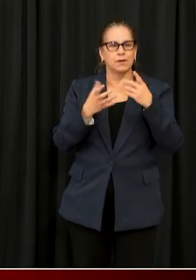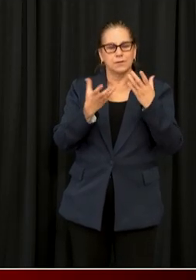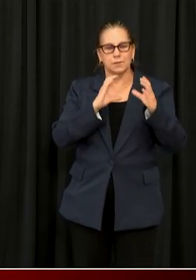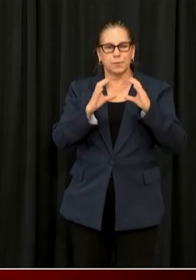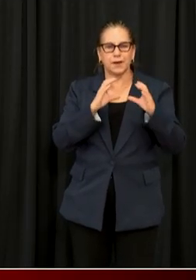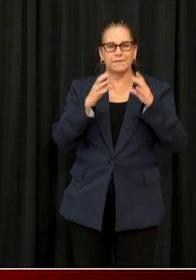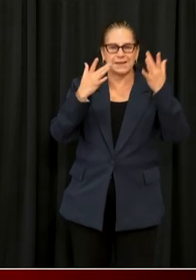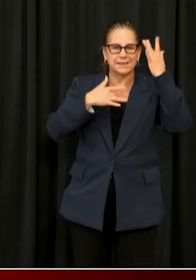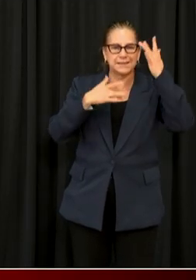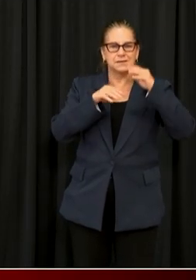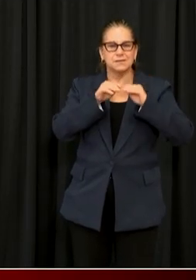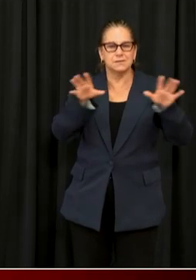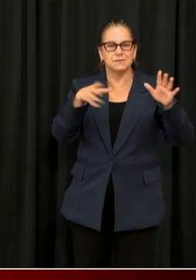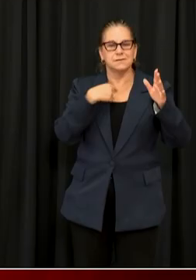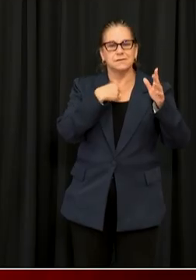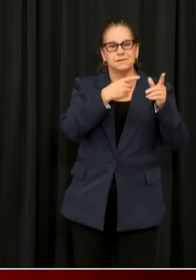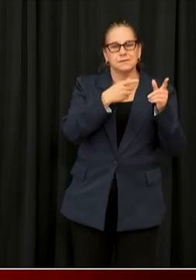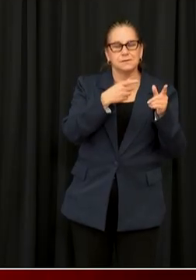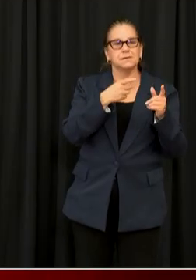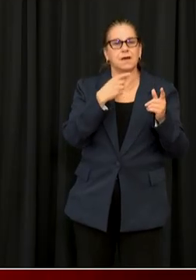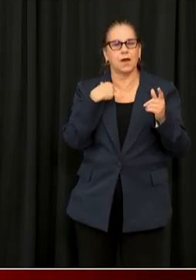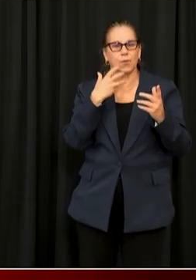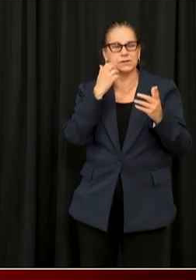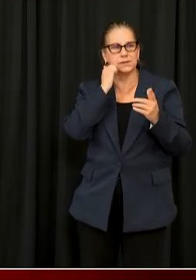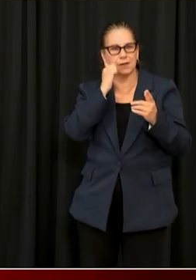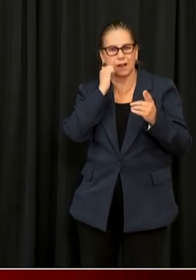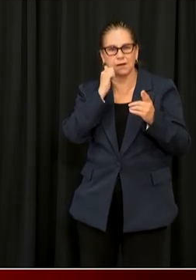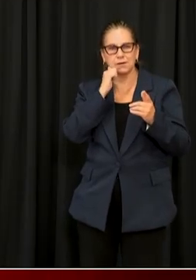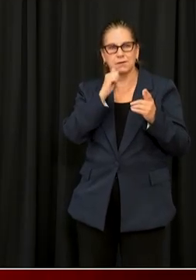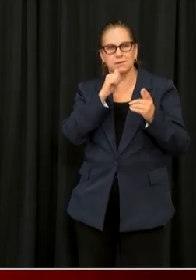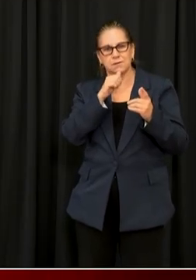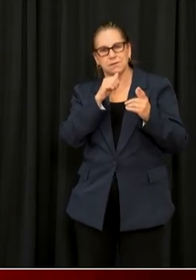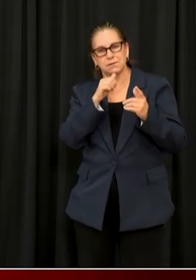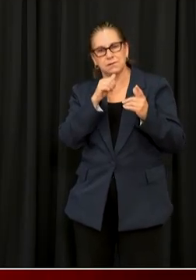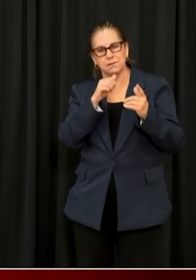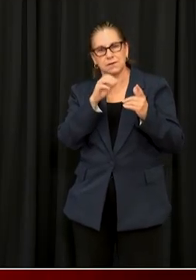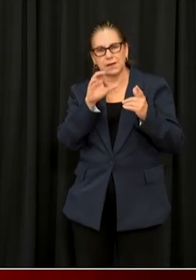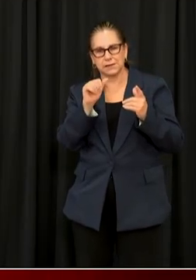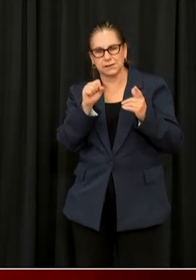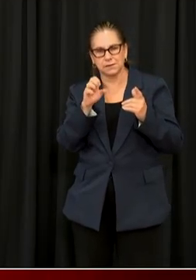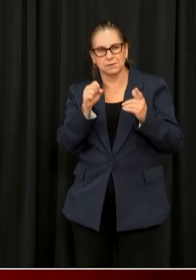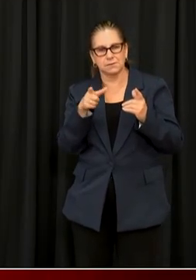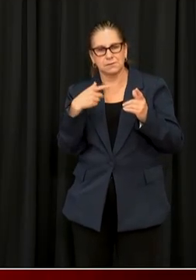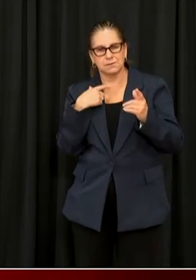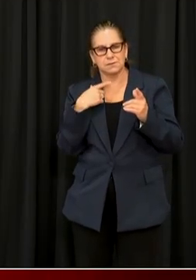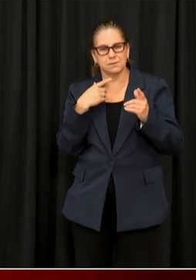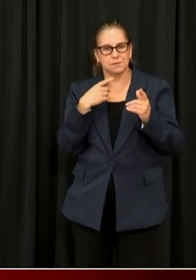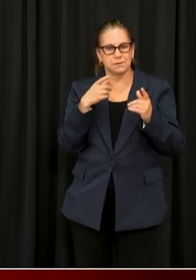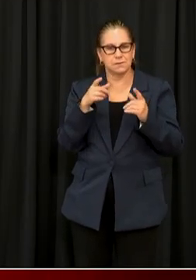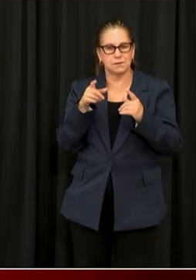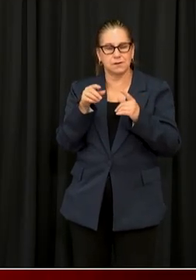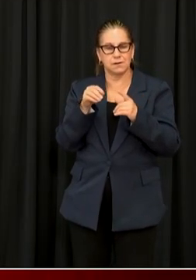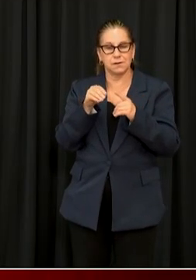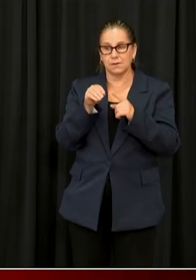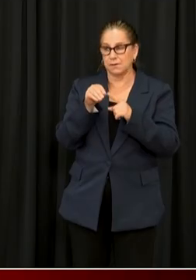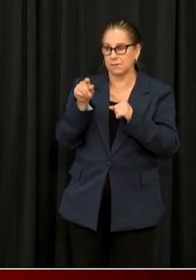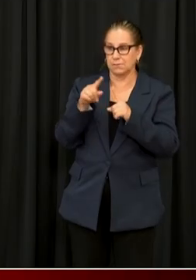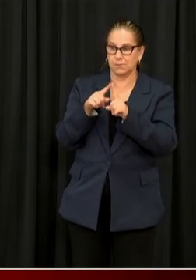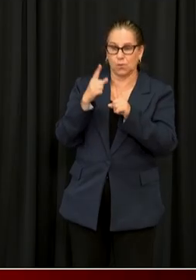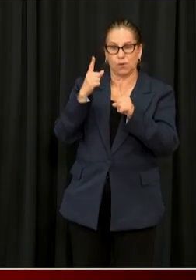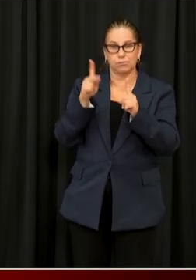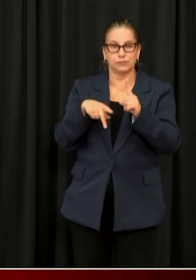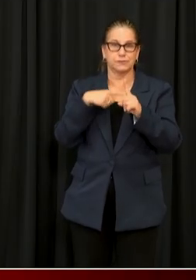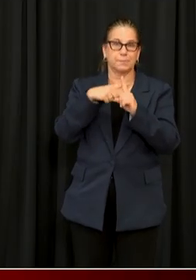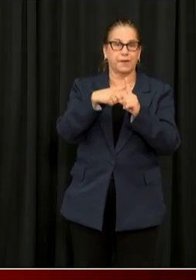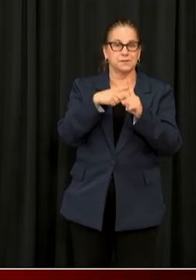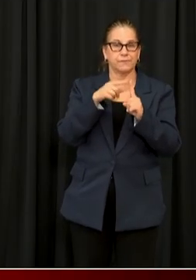day, using a ratio of 1 case may produce 8 contacts. We may, on the very outside of